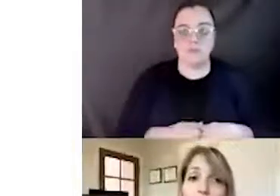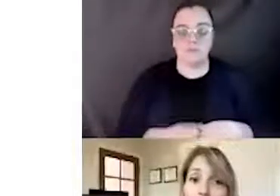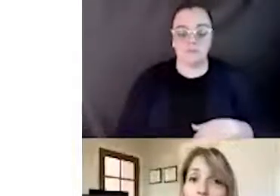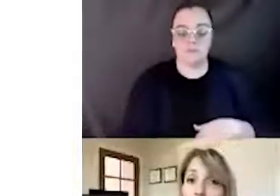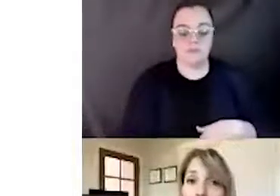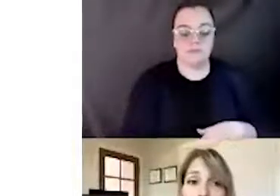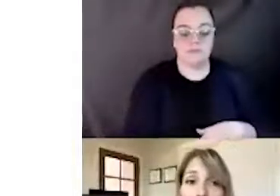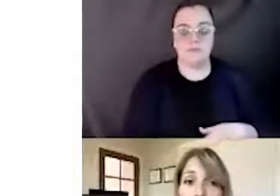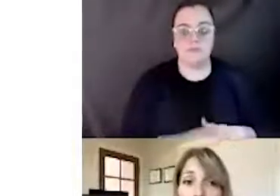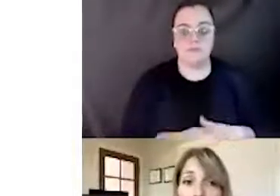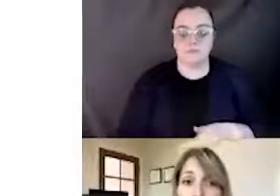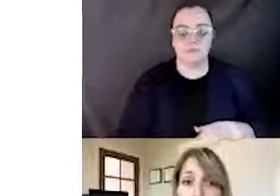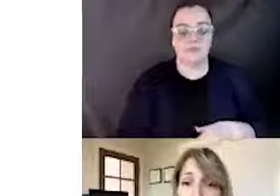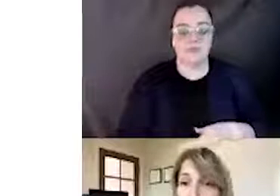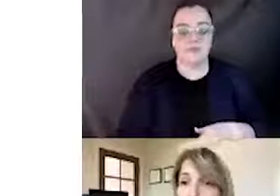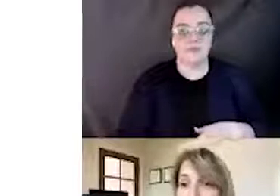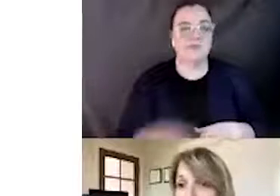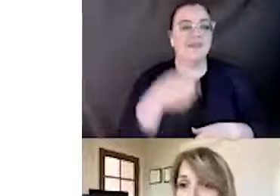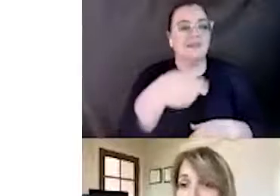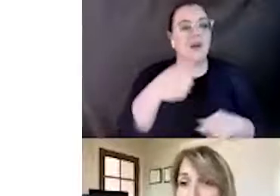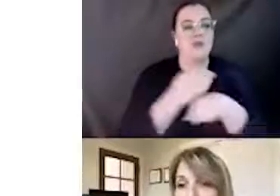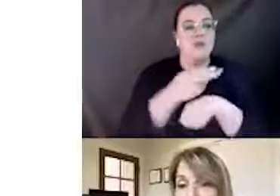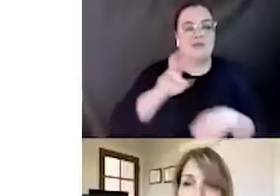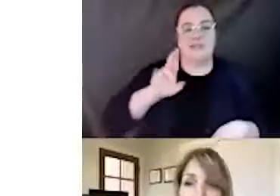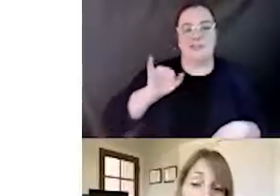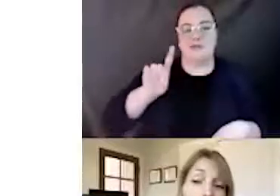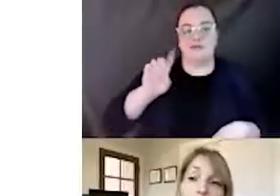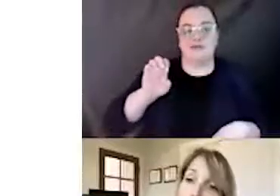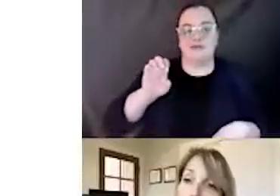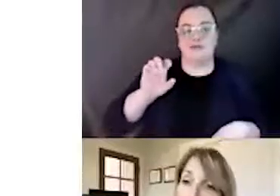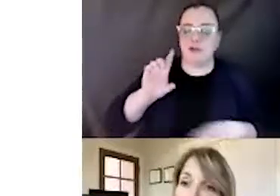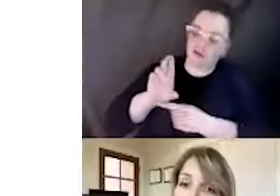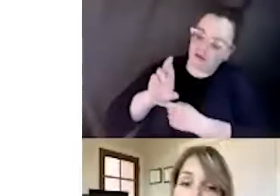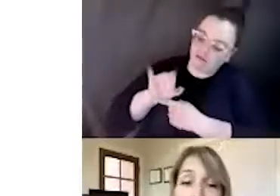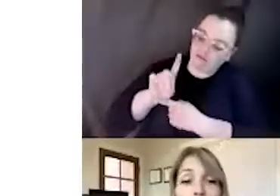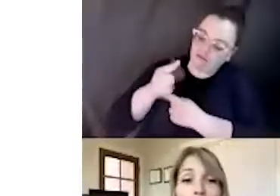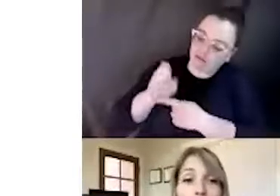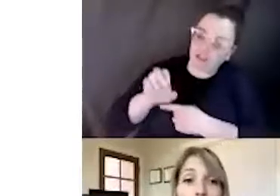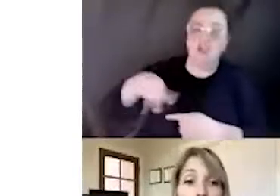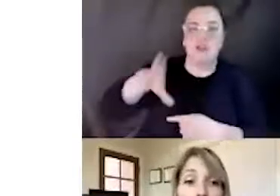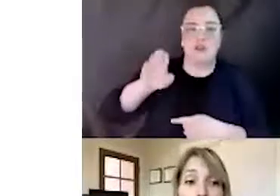Now, hopefully for this example, we've sent out an alert for the large main shock, the biggest earthquake.